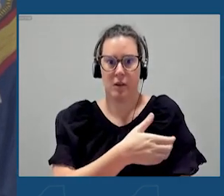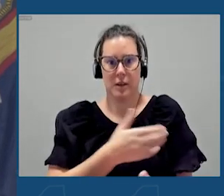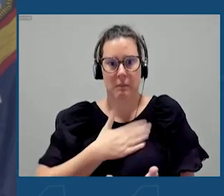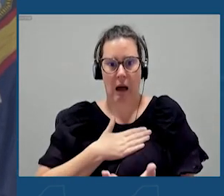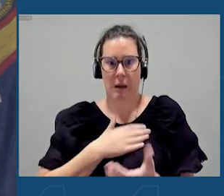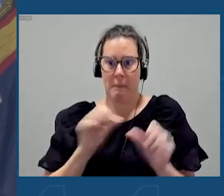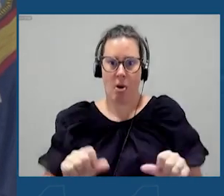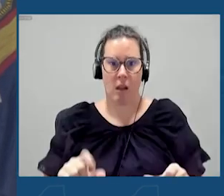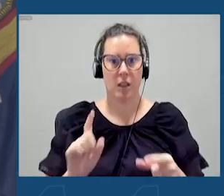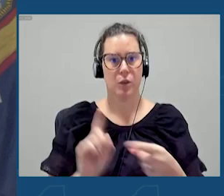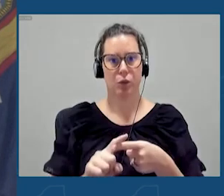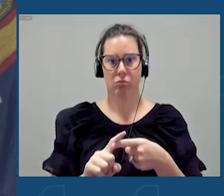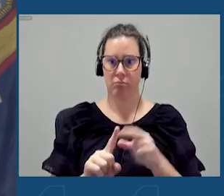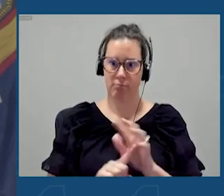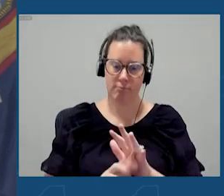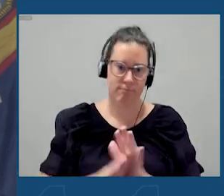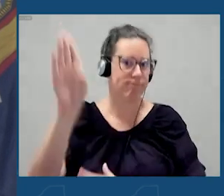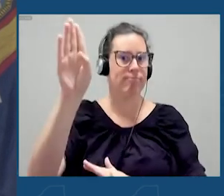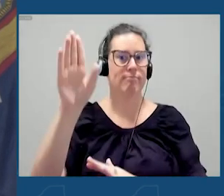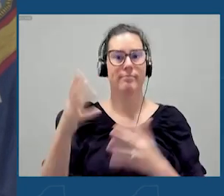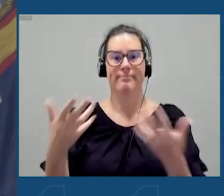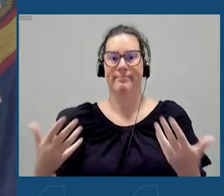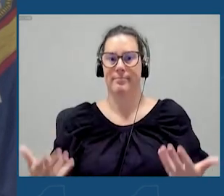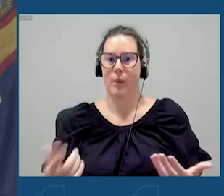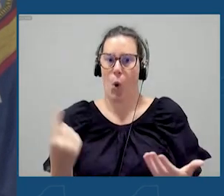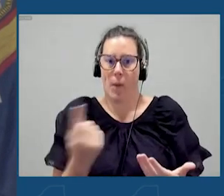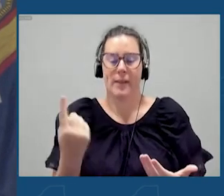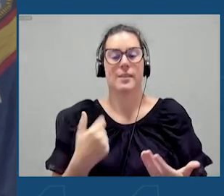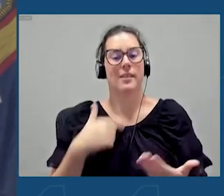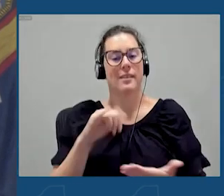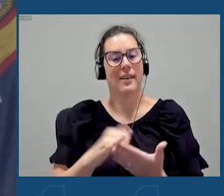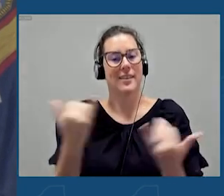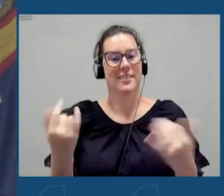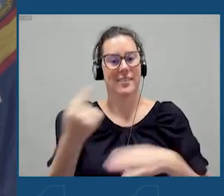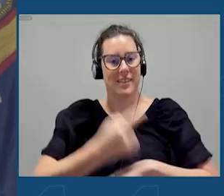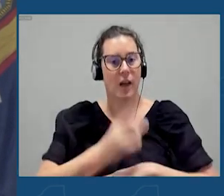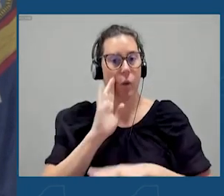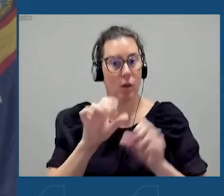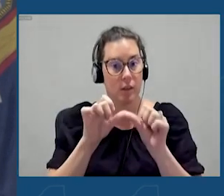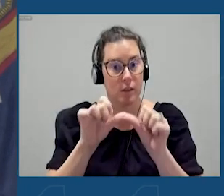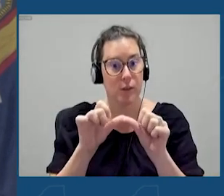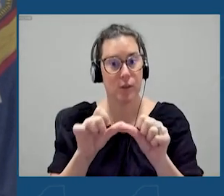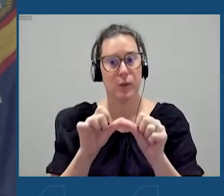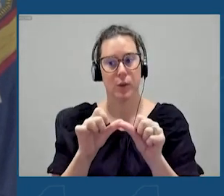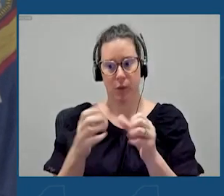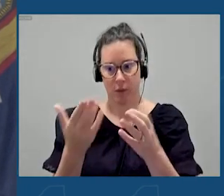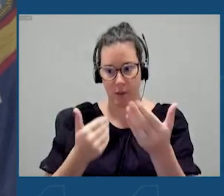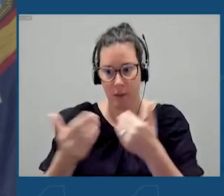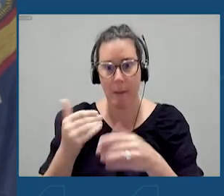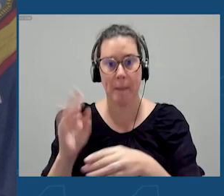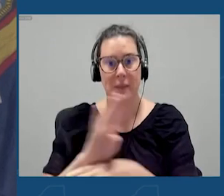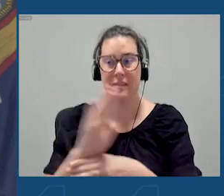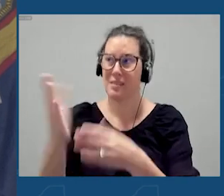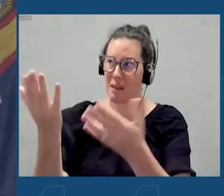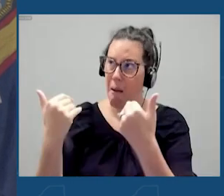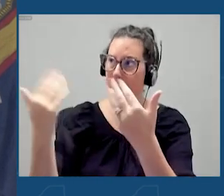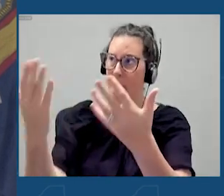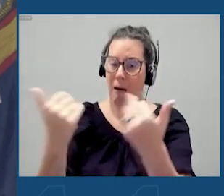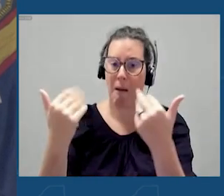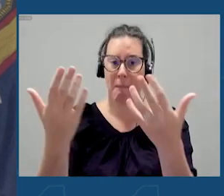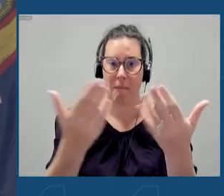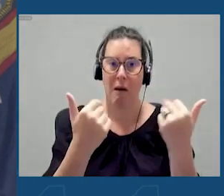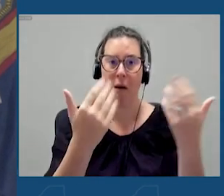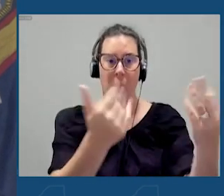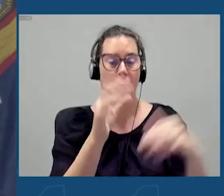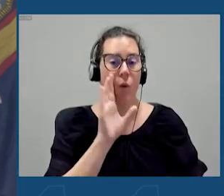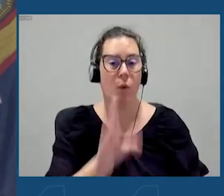and that's what we're launching here today. So that's what we're doing. We're going to be continuing attracting those businesses here. You heard it here first that we're going to be doing this